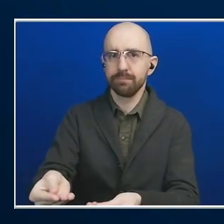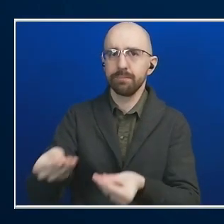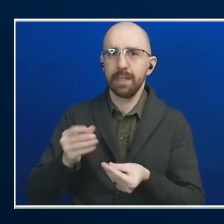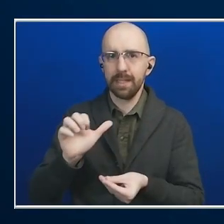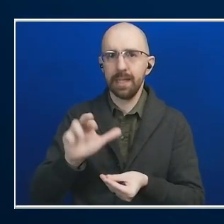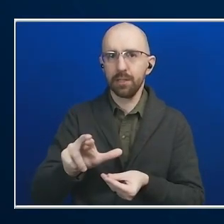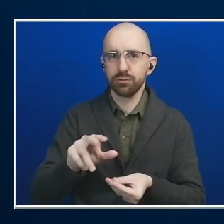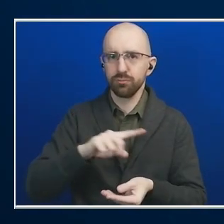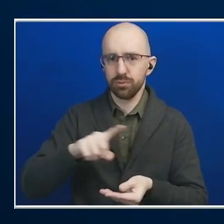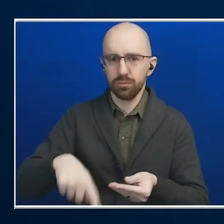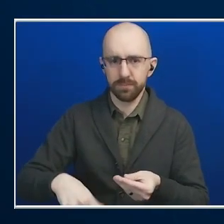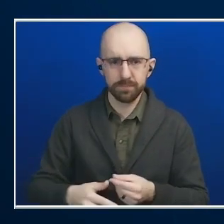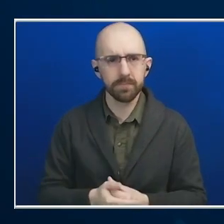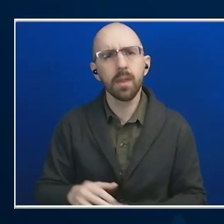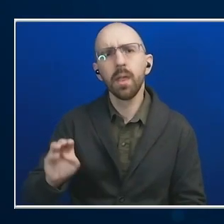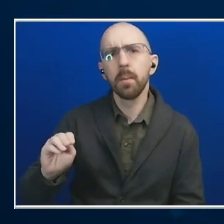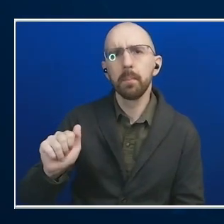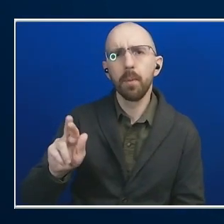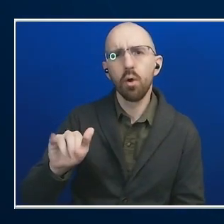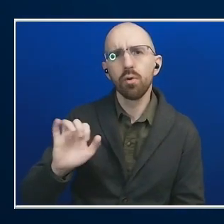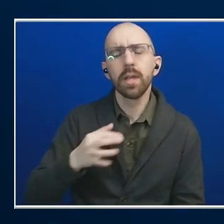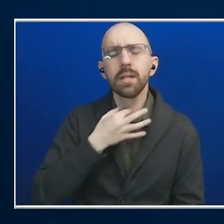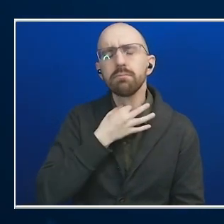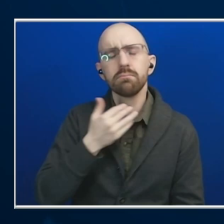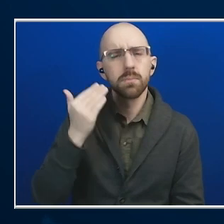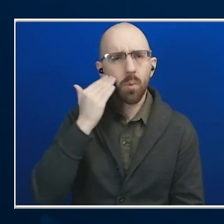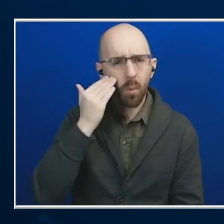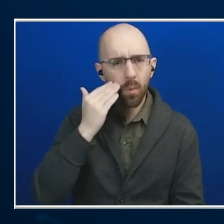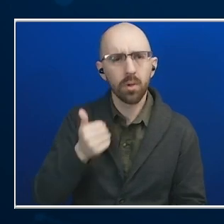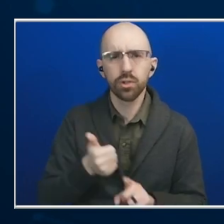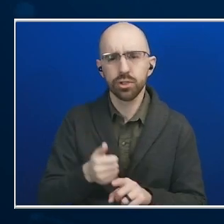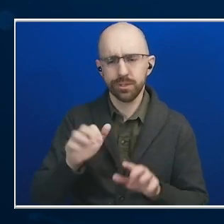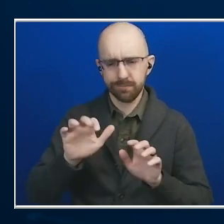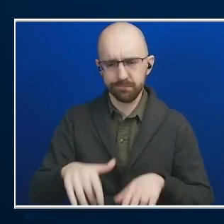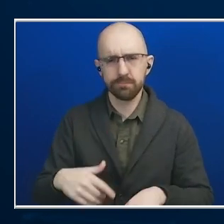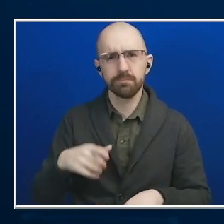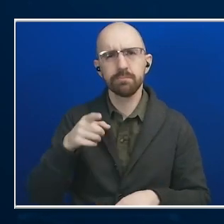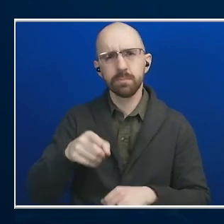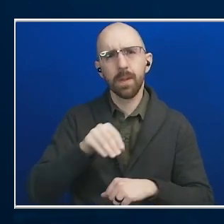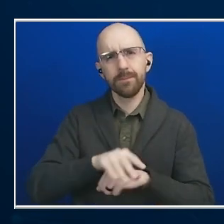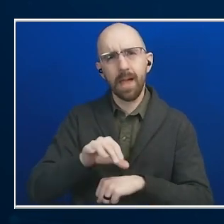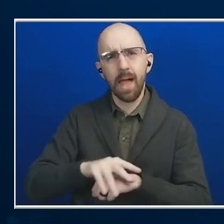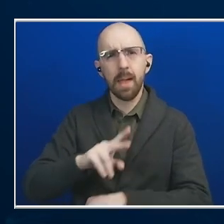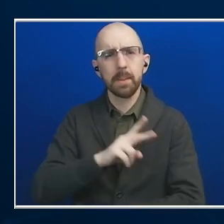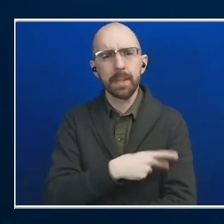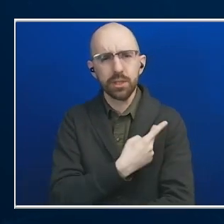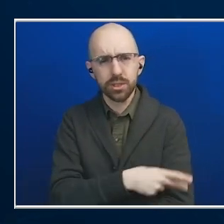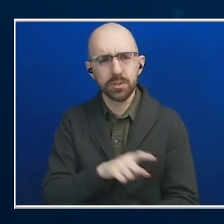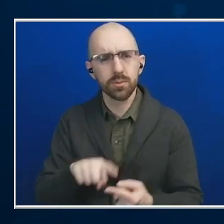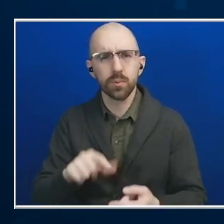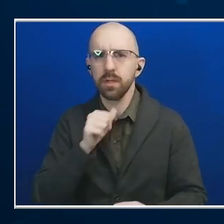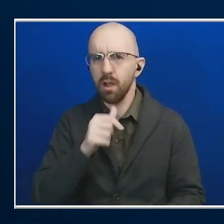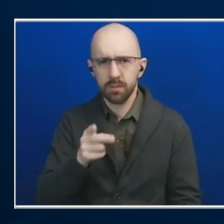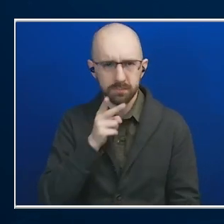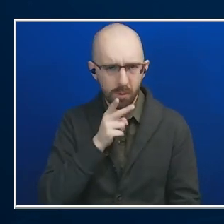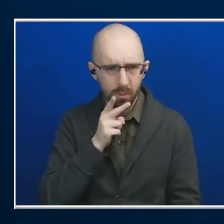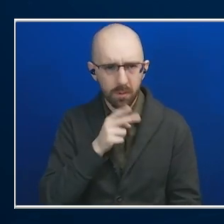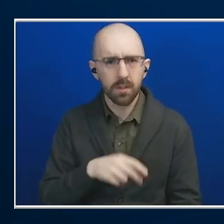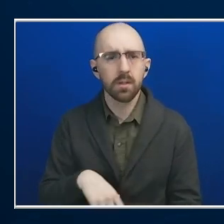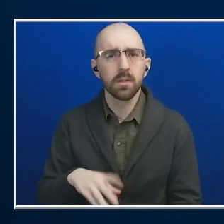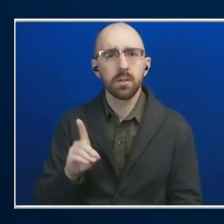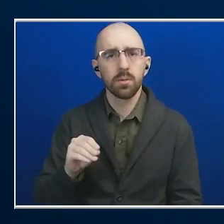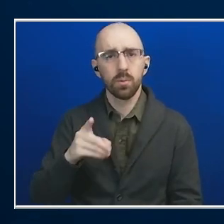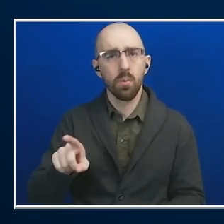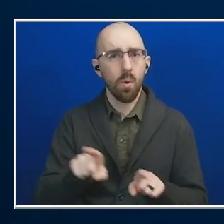Marie has a question. Marie wants to know, she writes, I know you advise your patients to not smoke. Do you also advise your patients